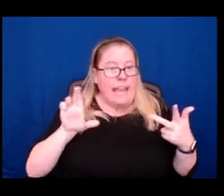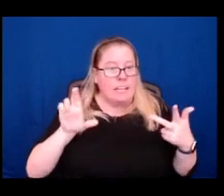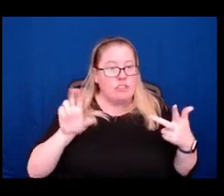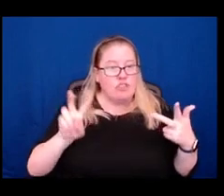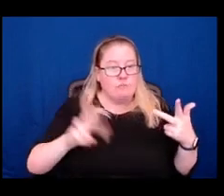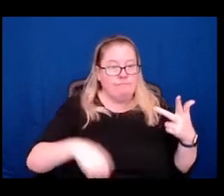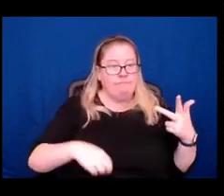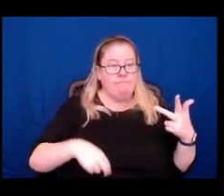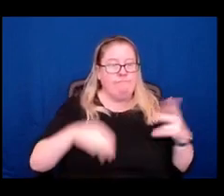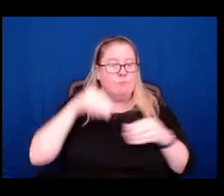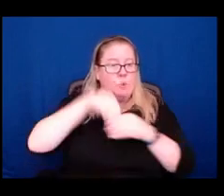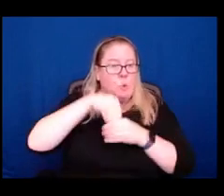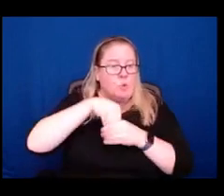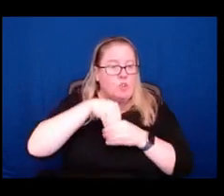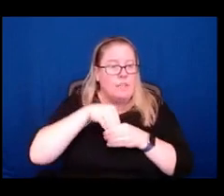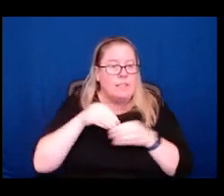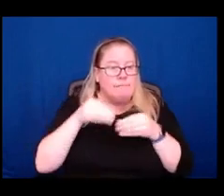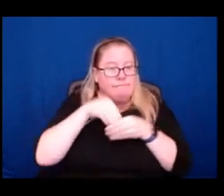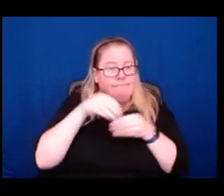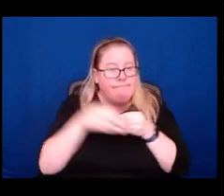uterus, cervix.